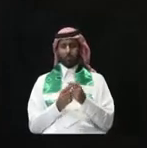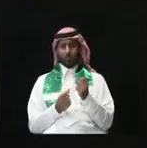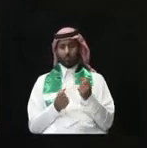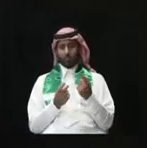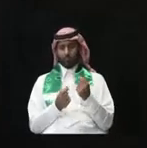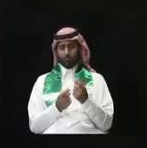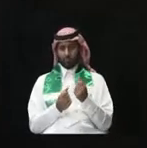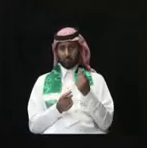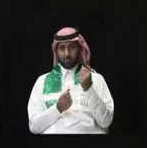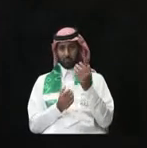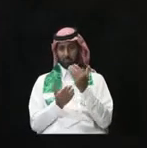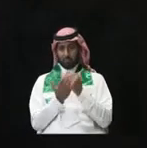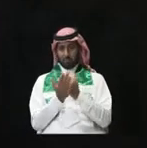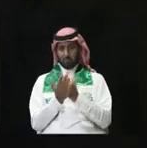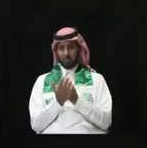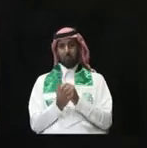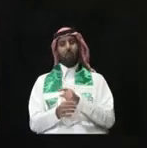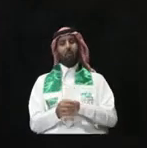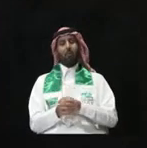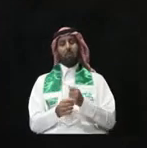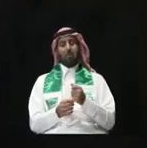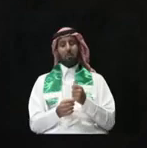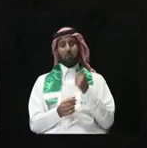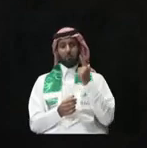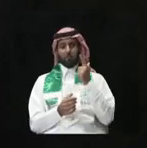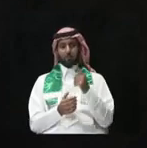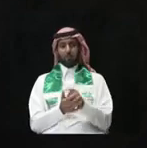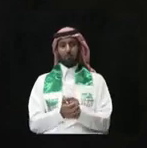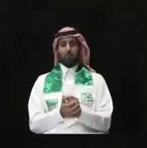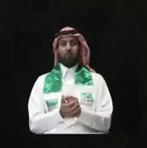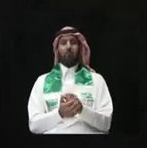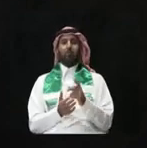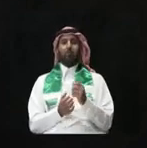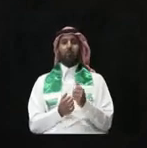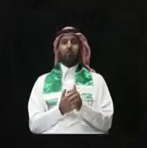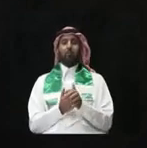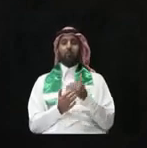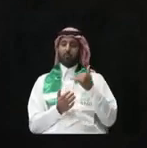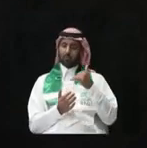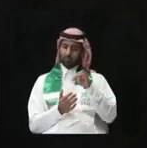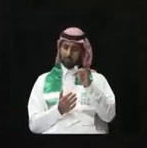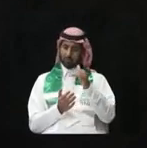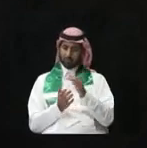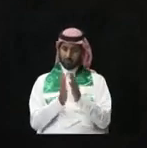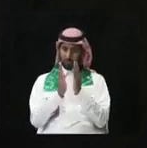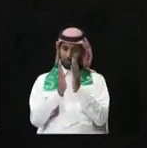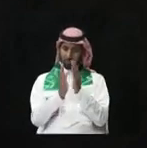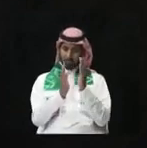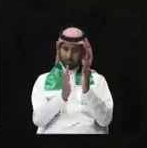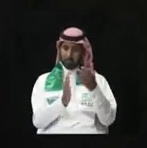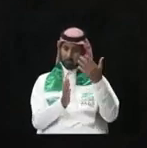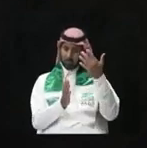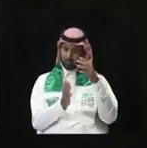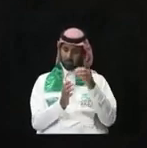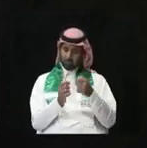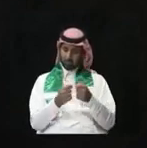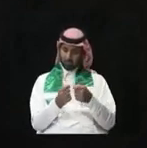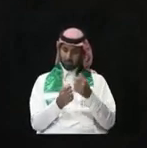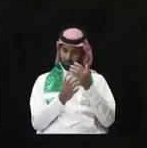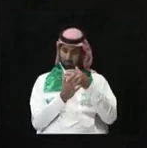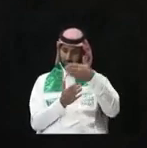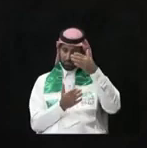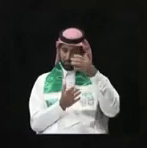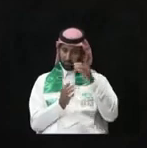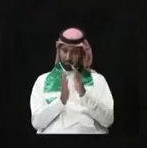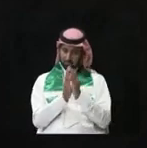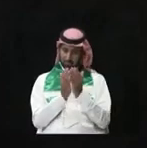consumes your time and your money. You will go to the library, you have to buy the newspaper, you have to buy the books.